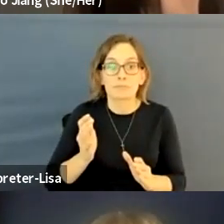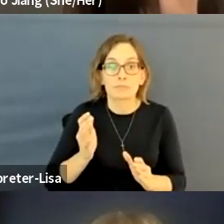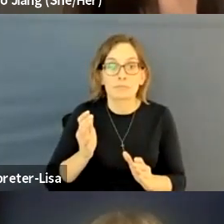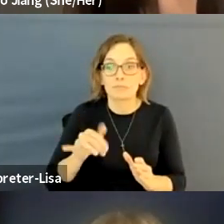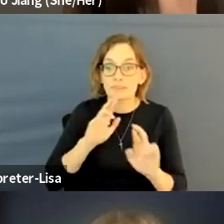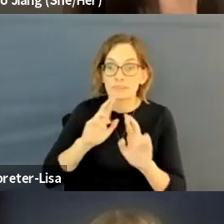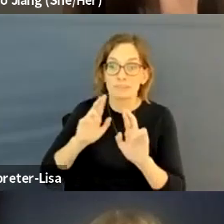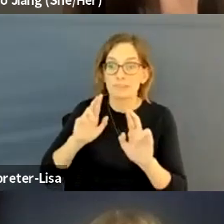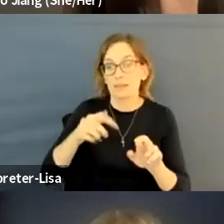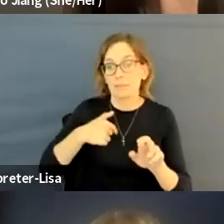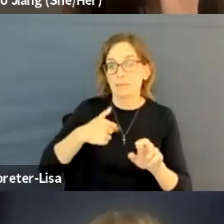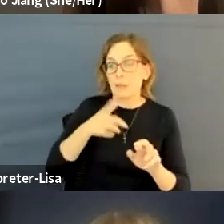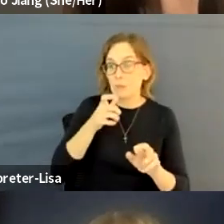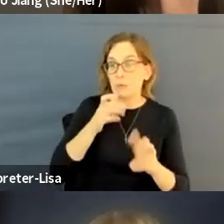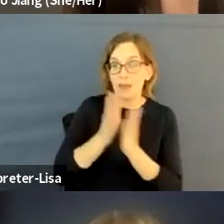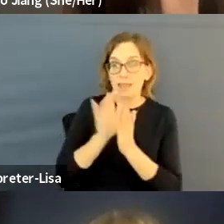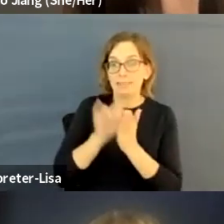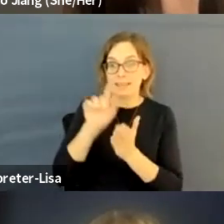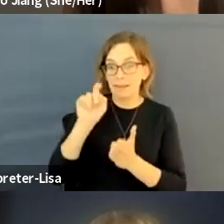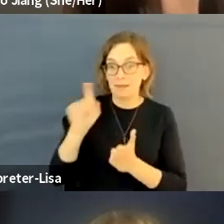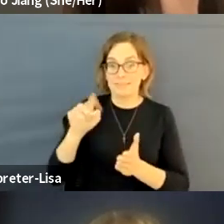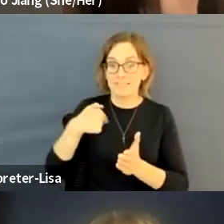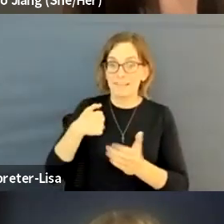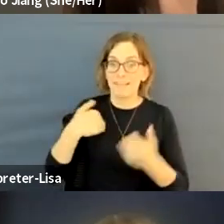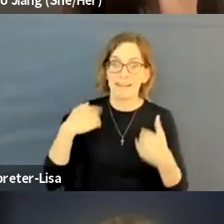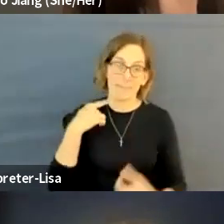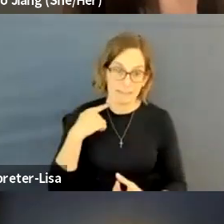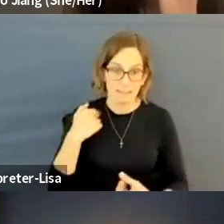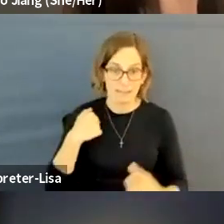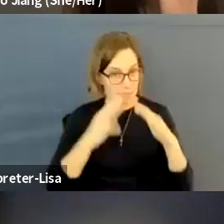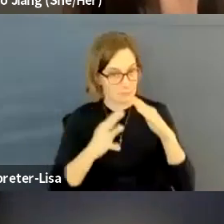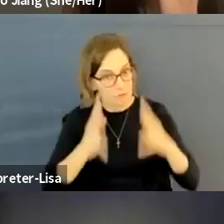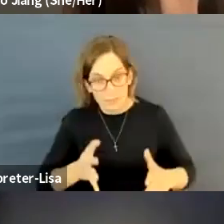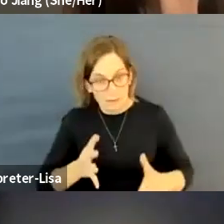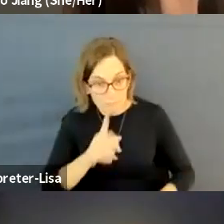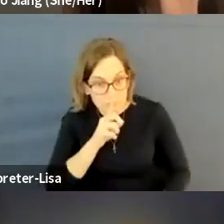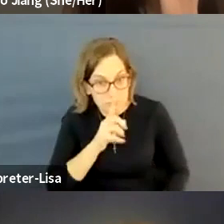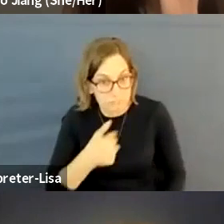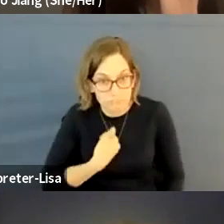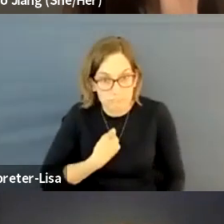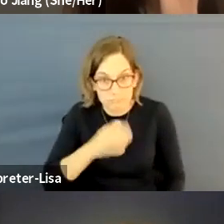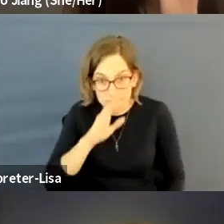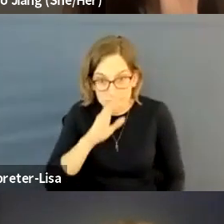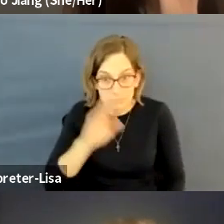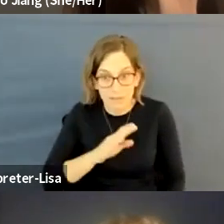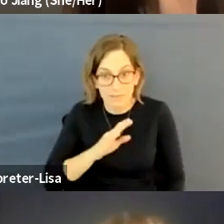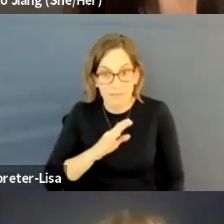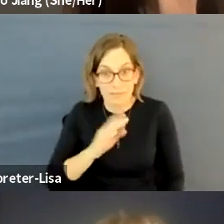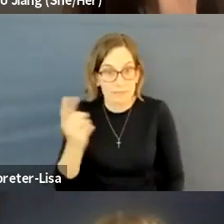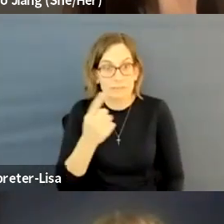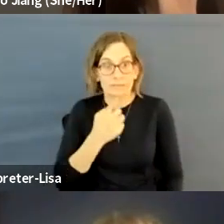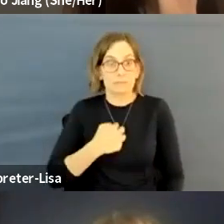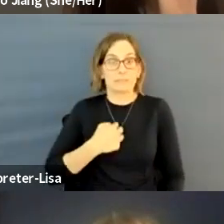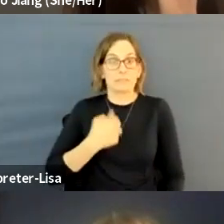that question. I have an accent. I'm an immigrant. And I have never been said something like